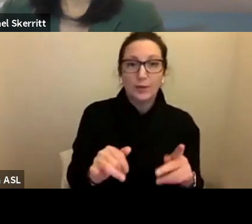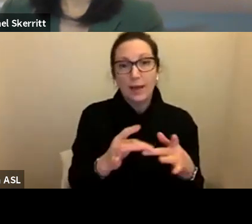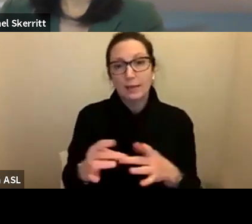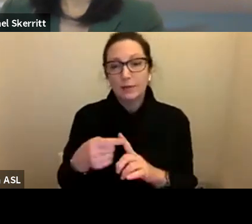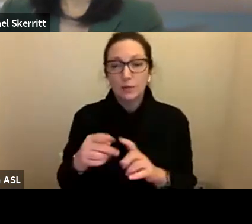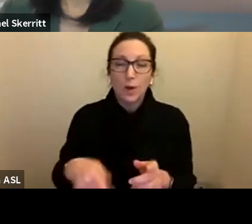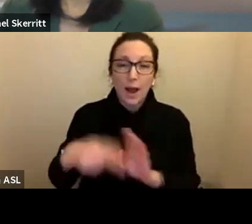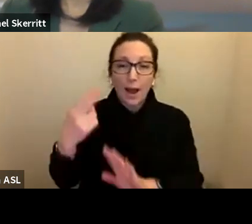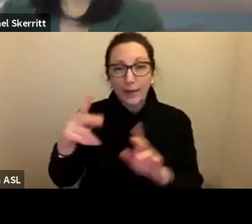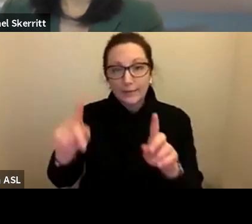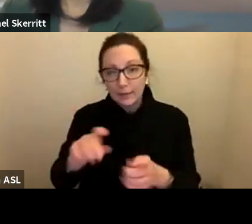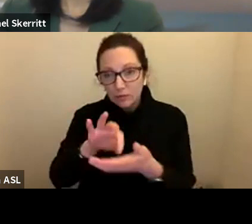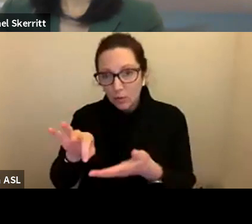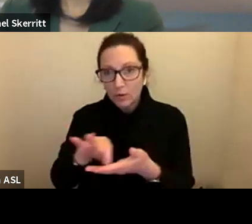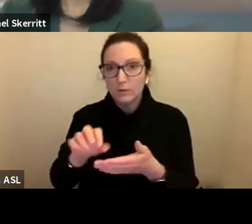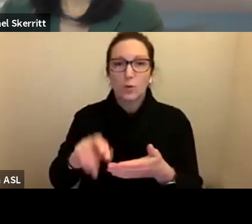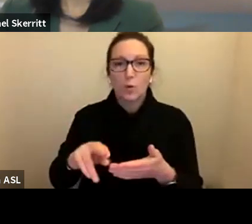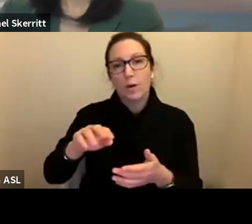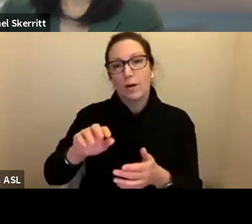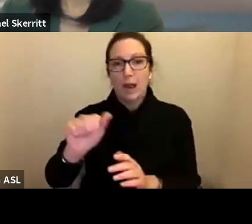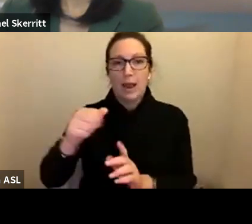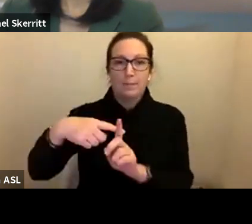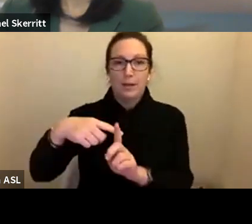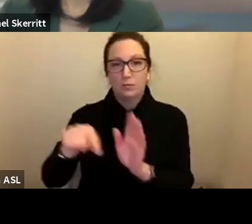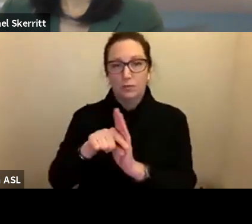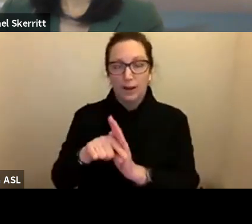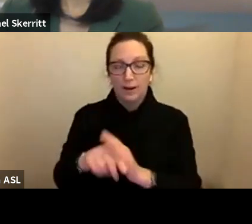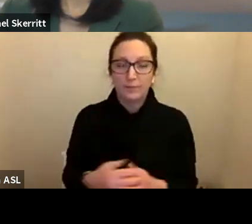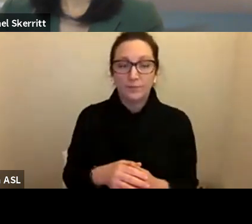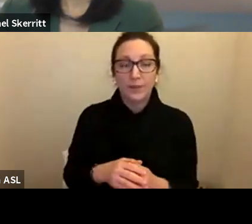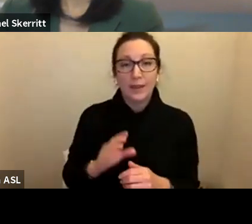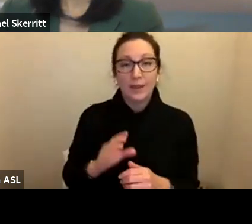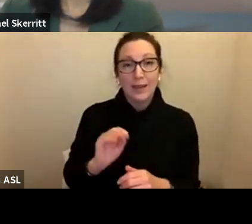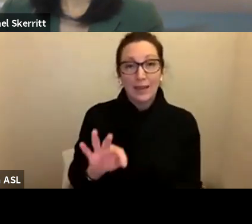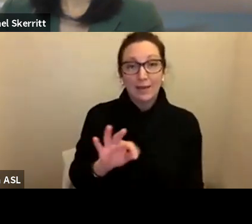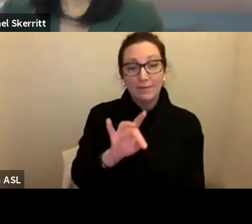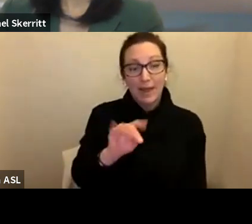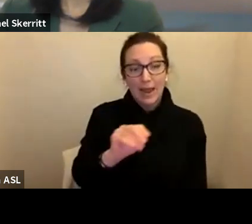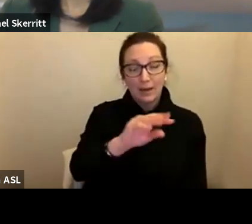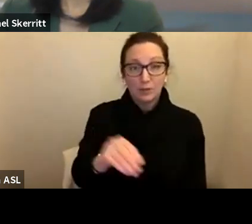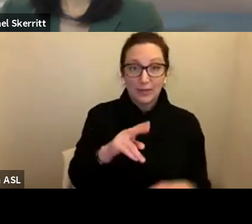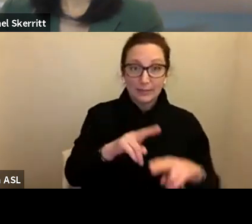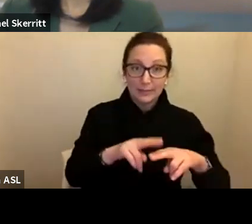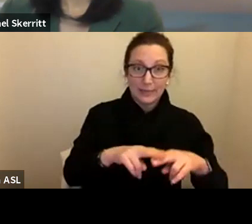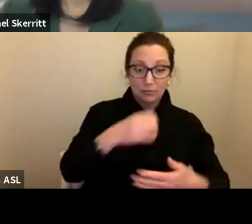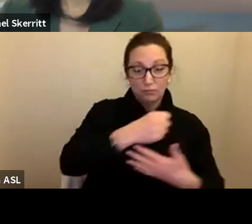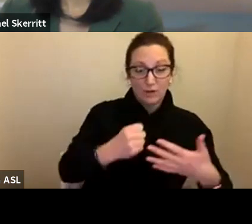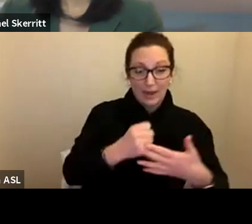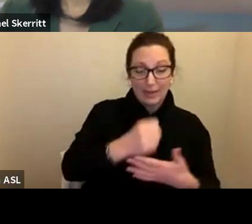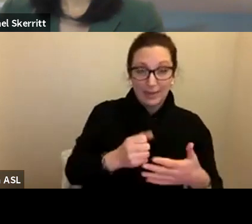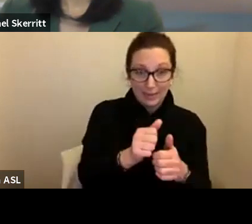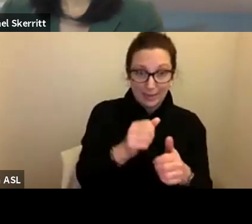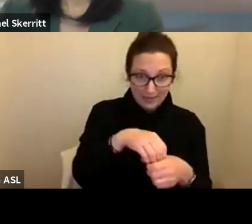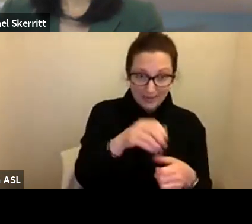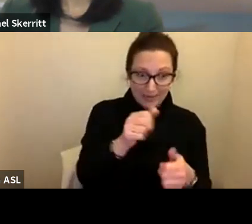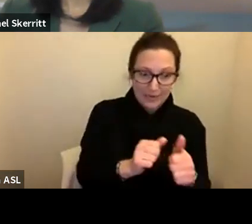scores or A+ grades. By allocating 80% of seats by ranking students within zip codes,